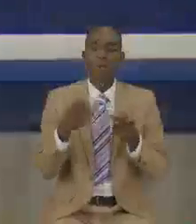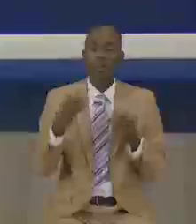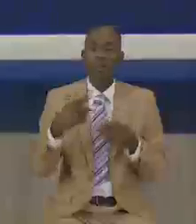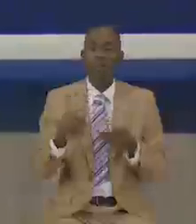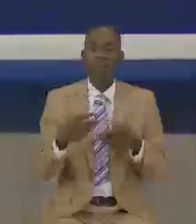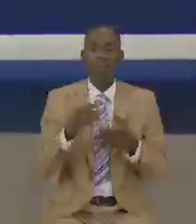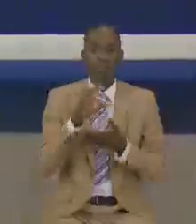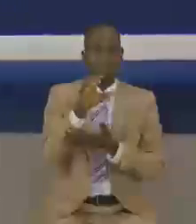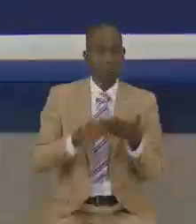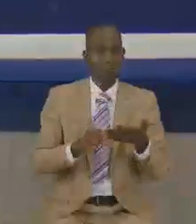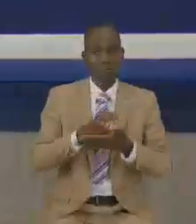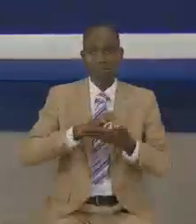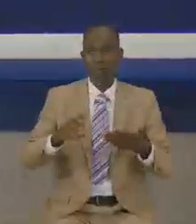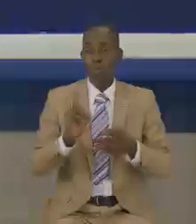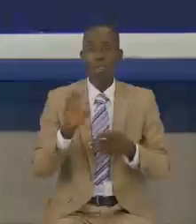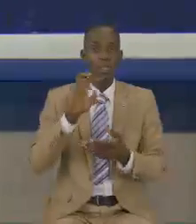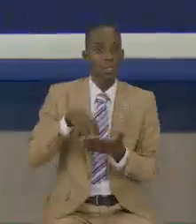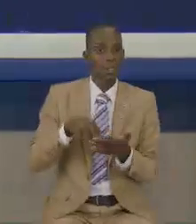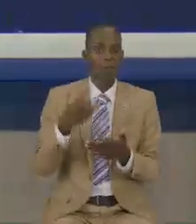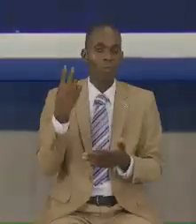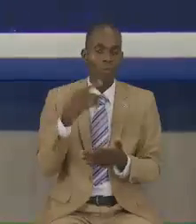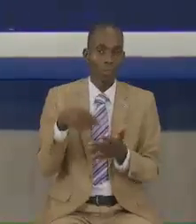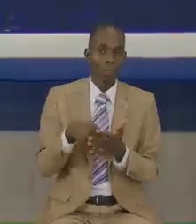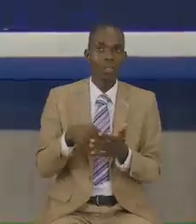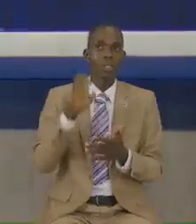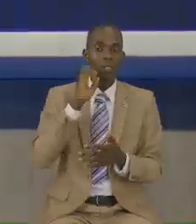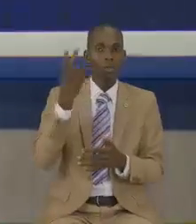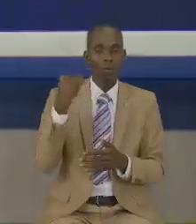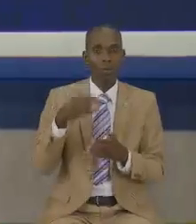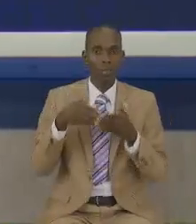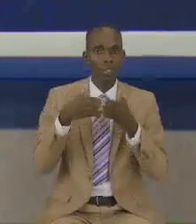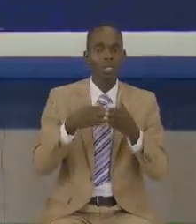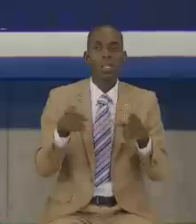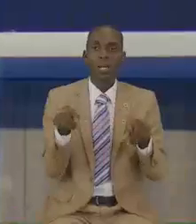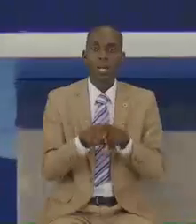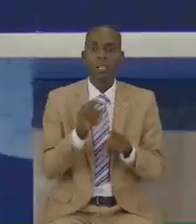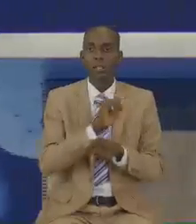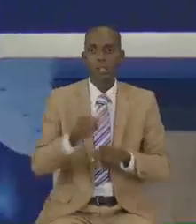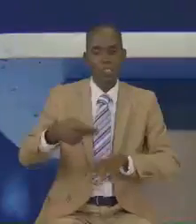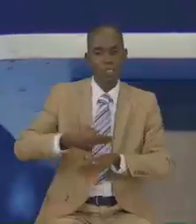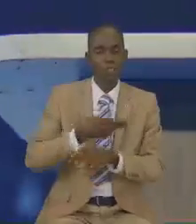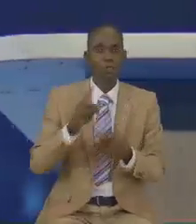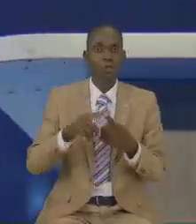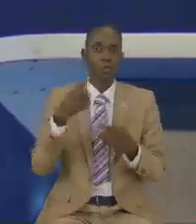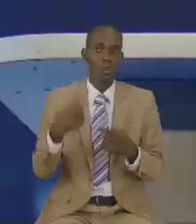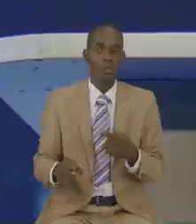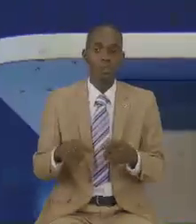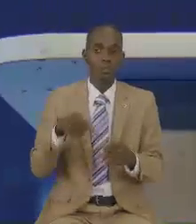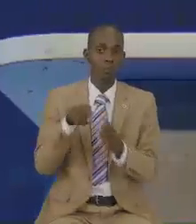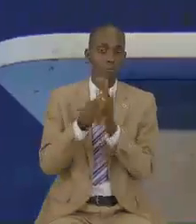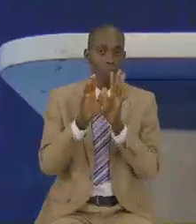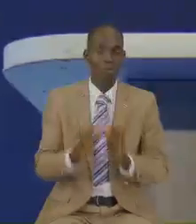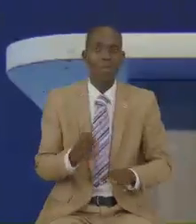he read was this. He was led as a sheep to the slaughter. And like a